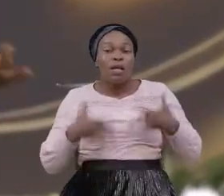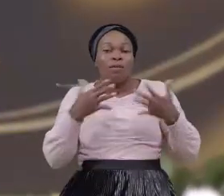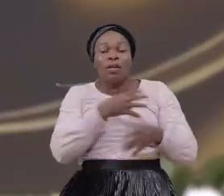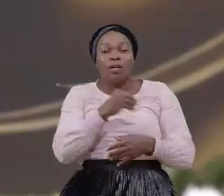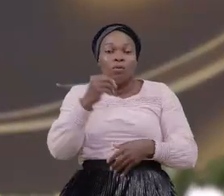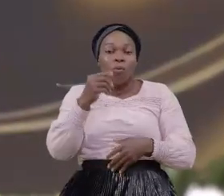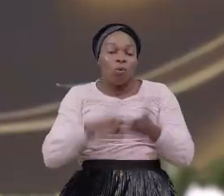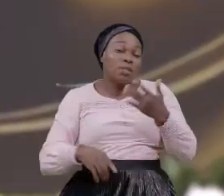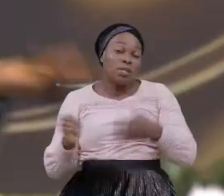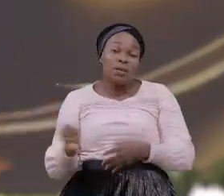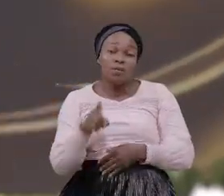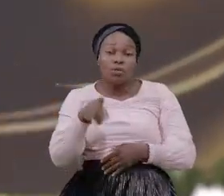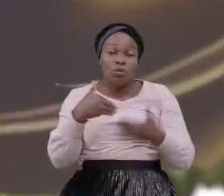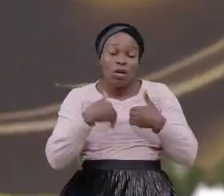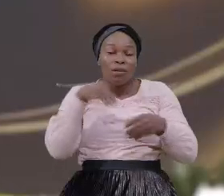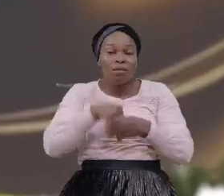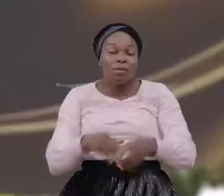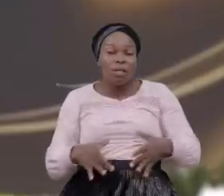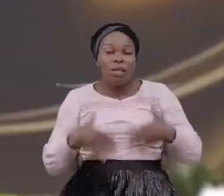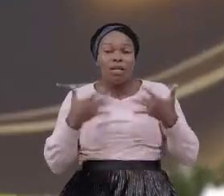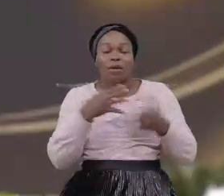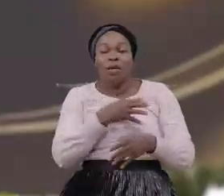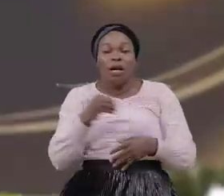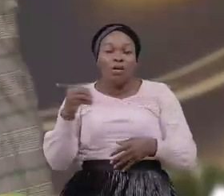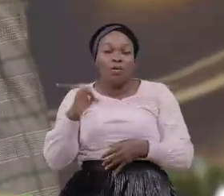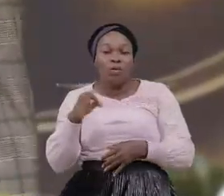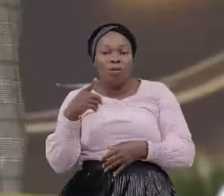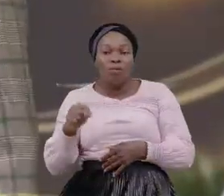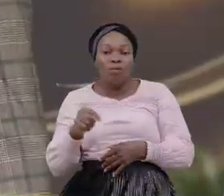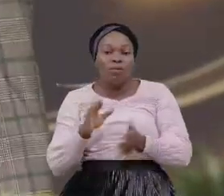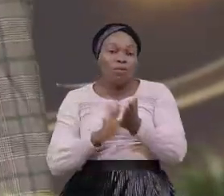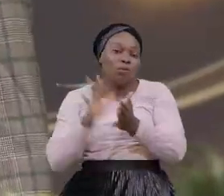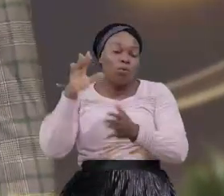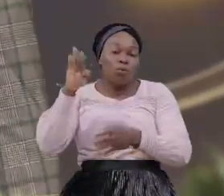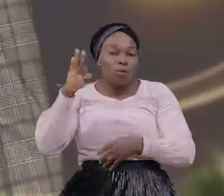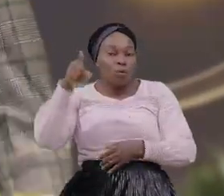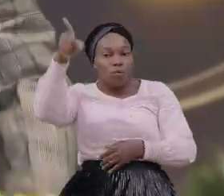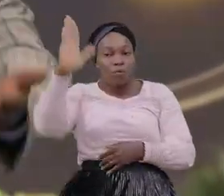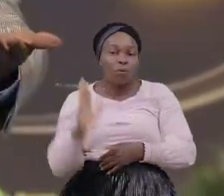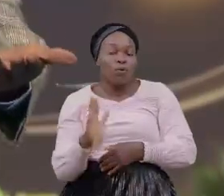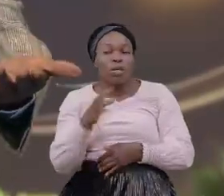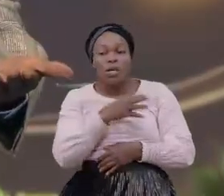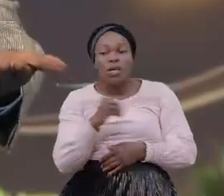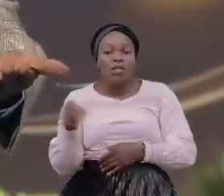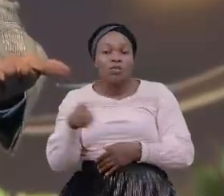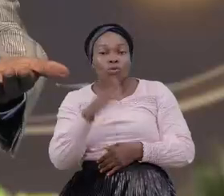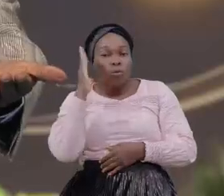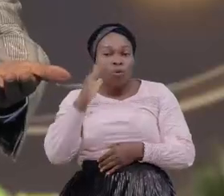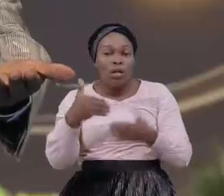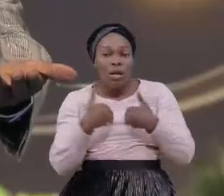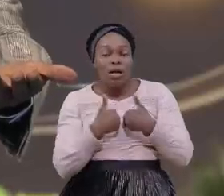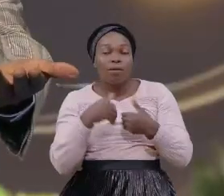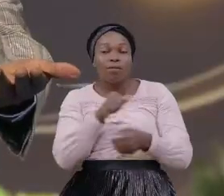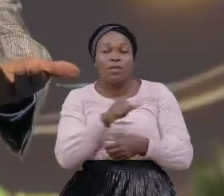the grace and the gift and the glory of God, you are going to have a new